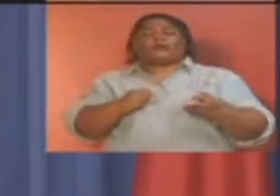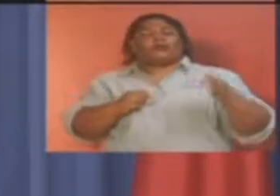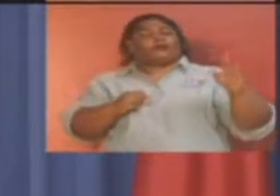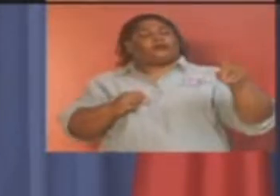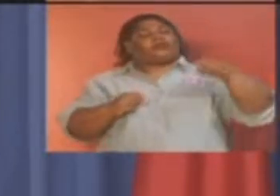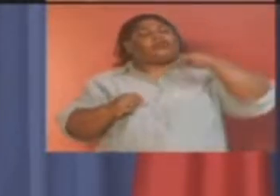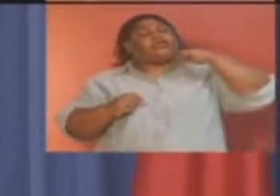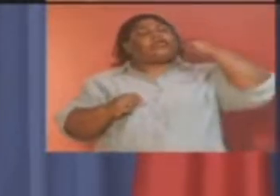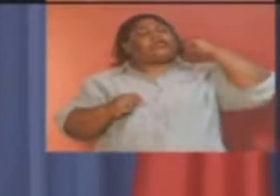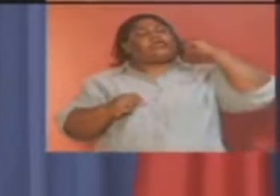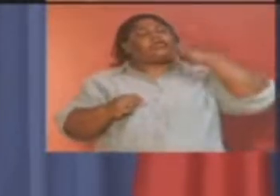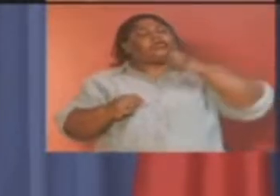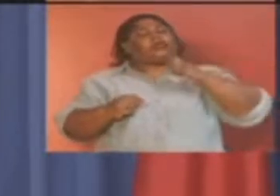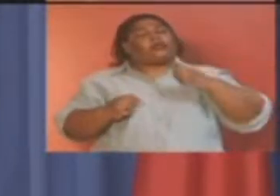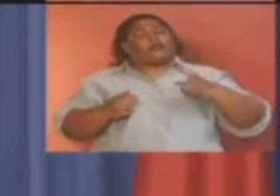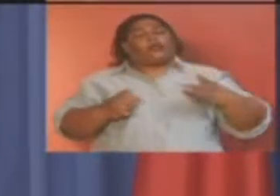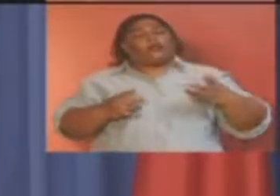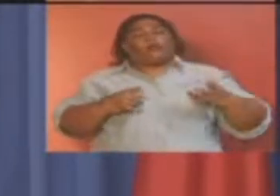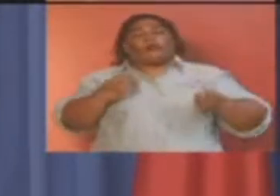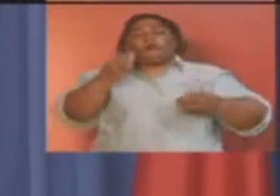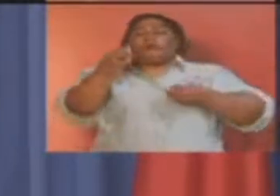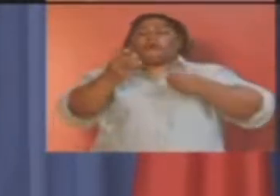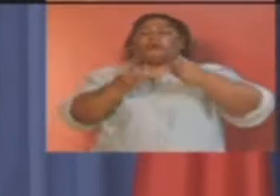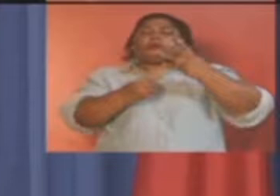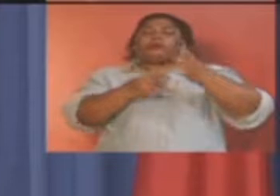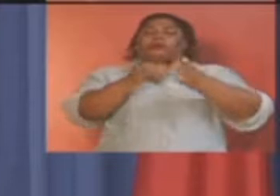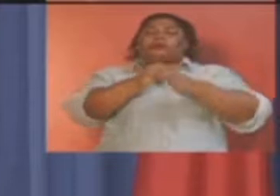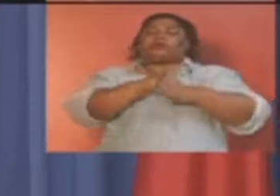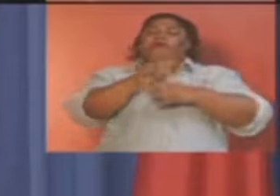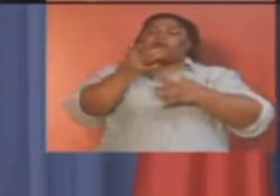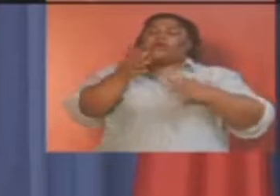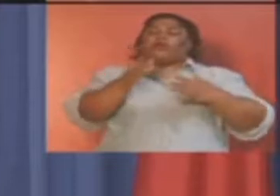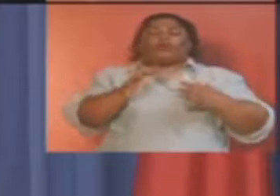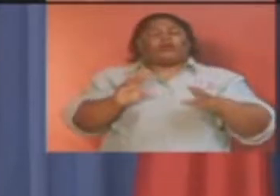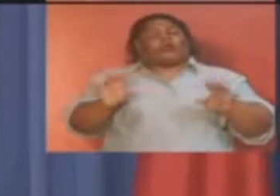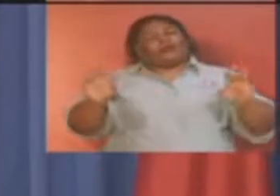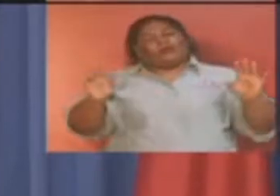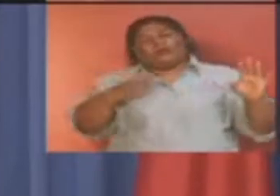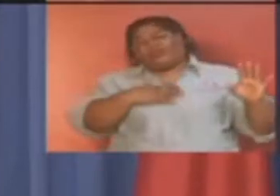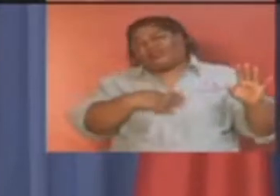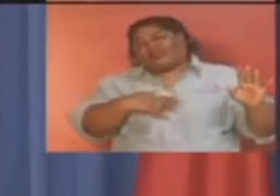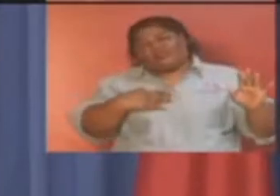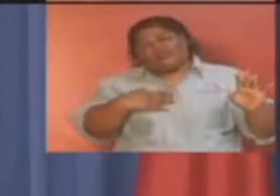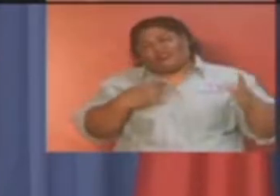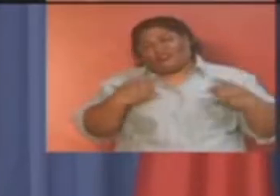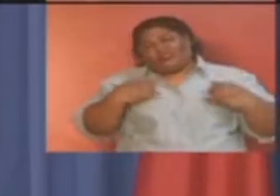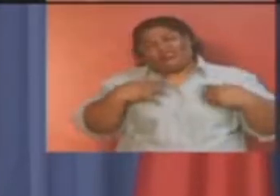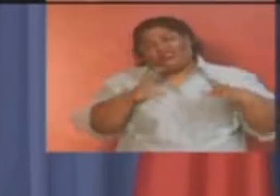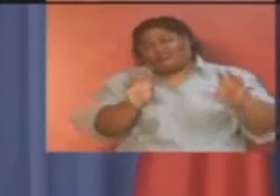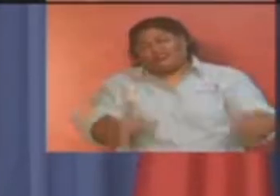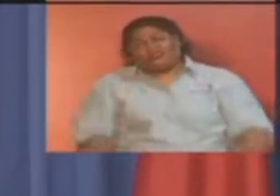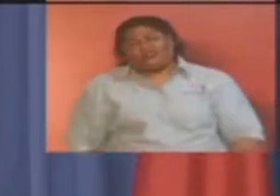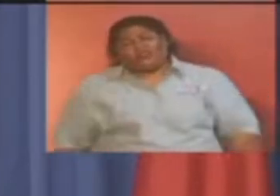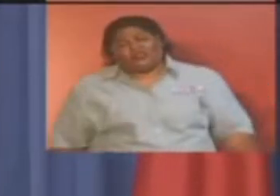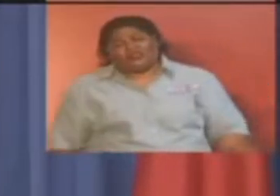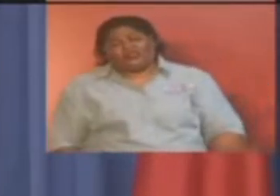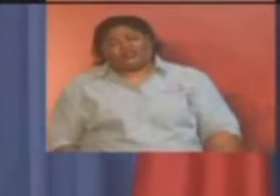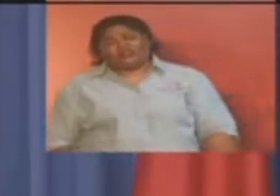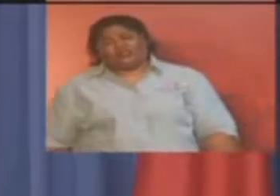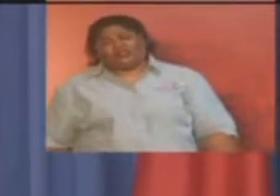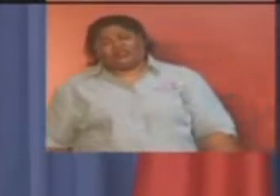as we all know, it is and it can affect everyone.